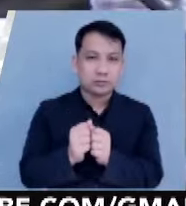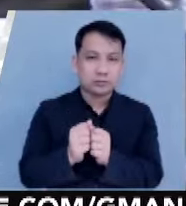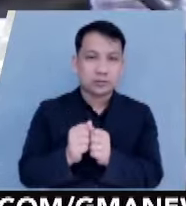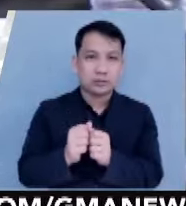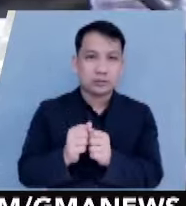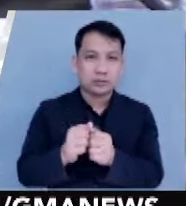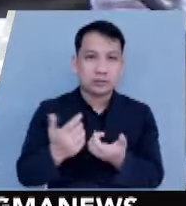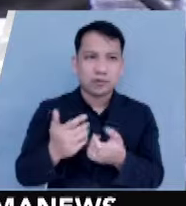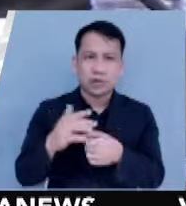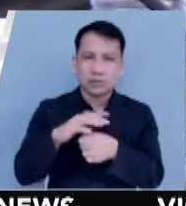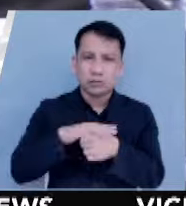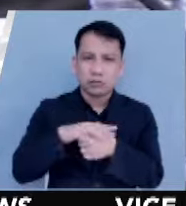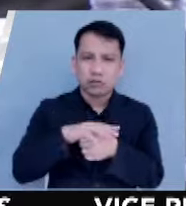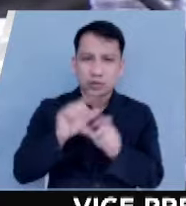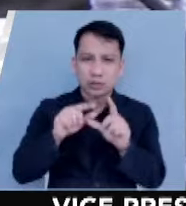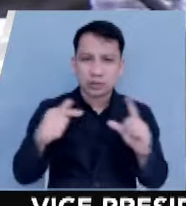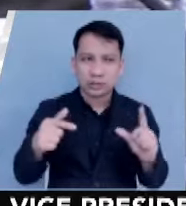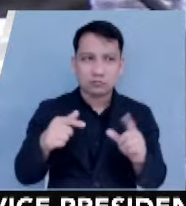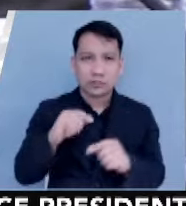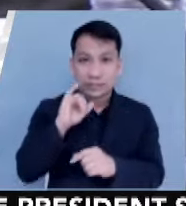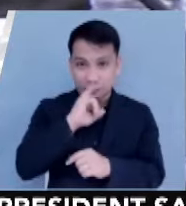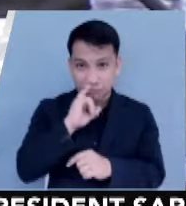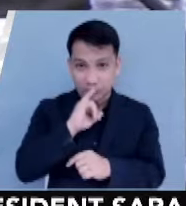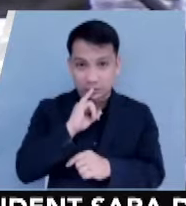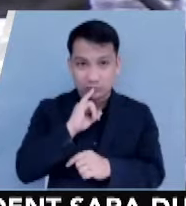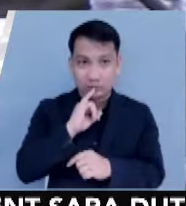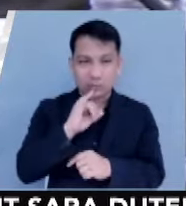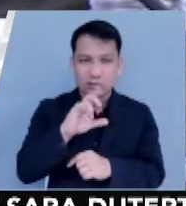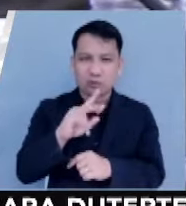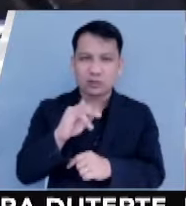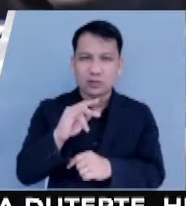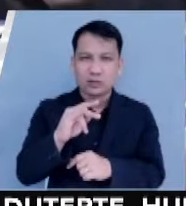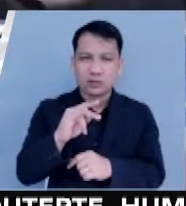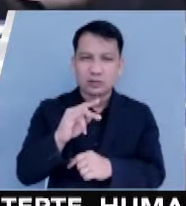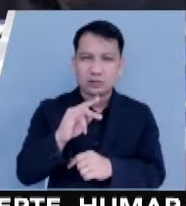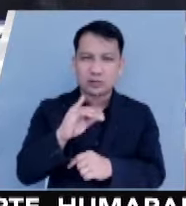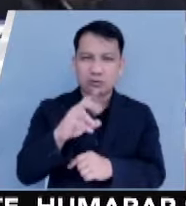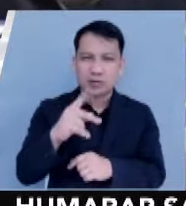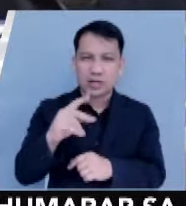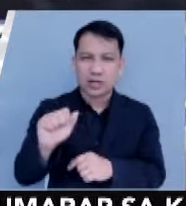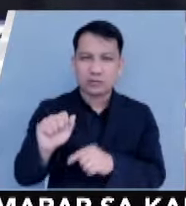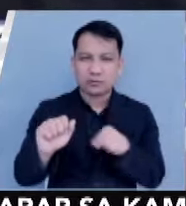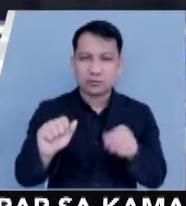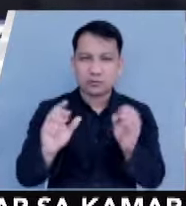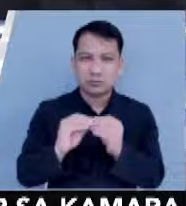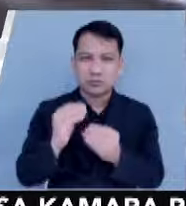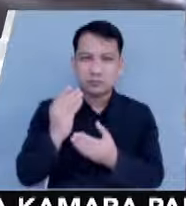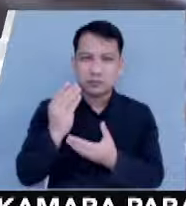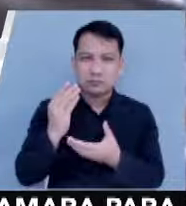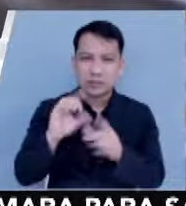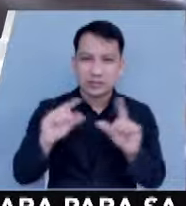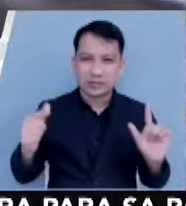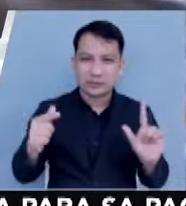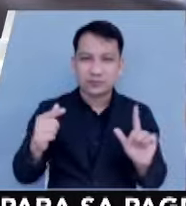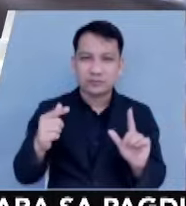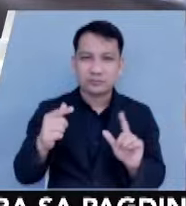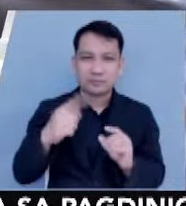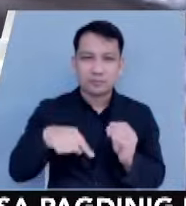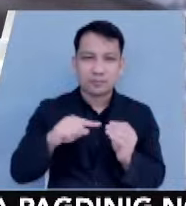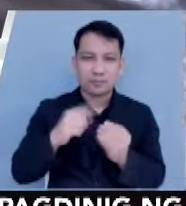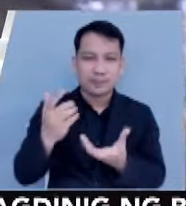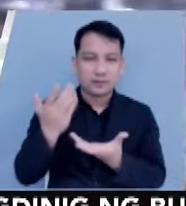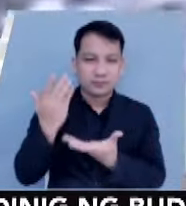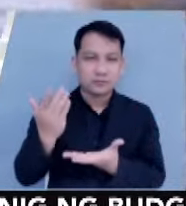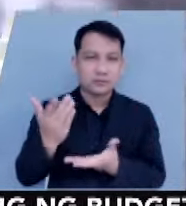Ilocano para automatikong translated at hindi na rin mano-mano pang ititipa. Pero paalala ng komite. Of course, we won't